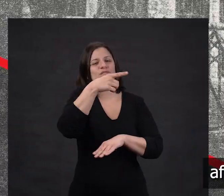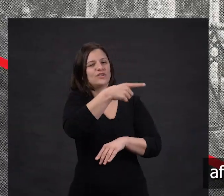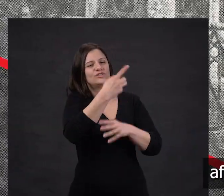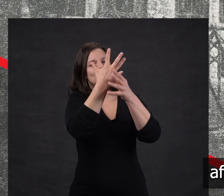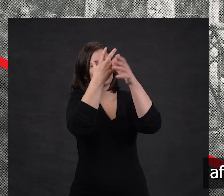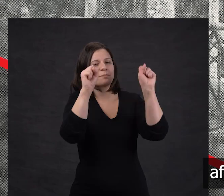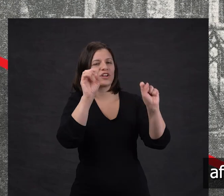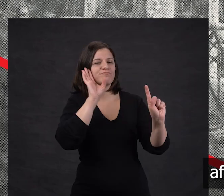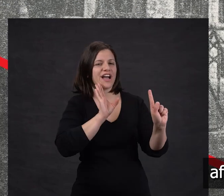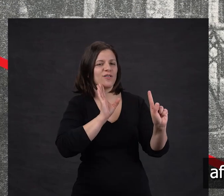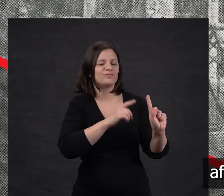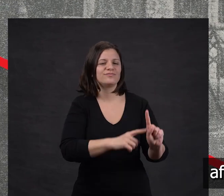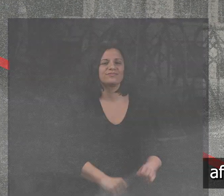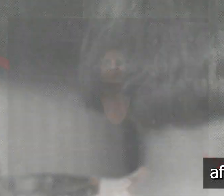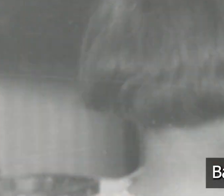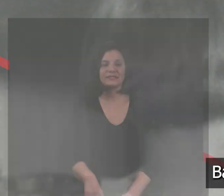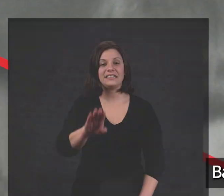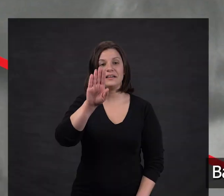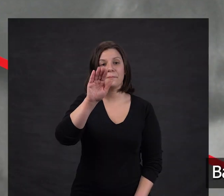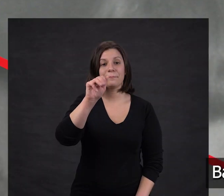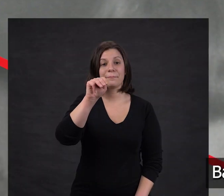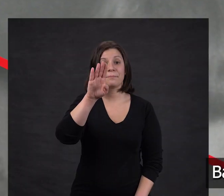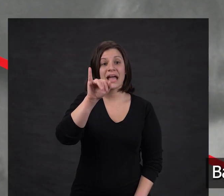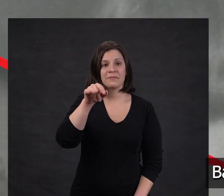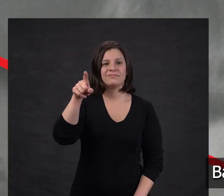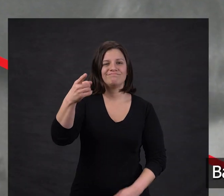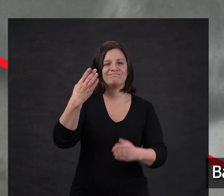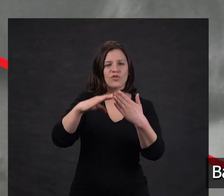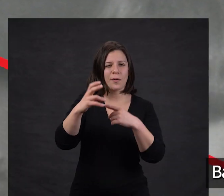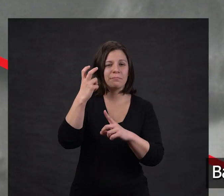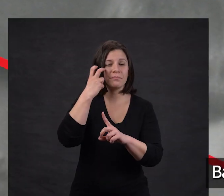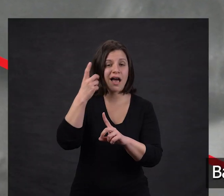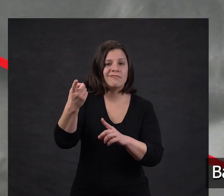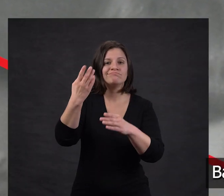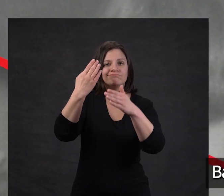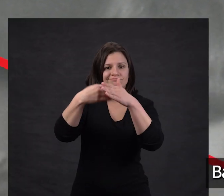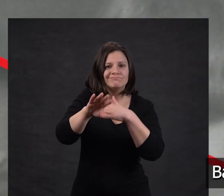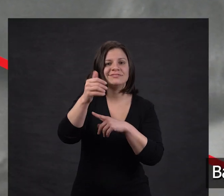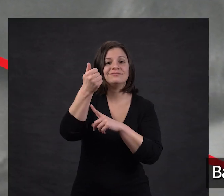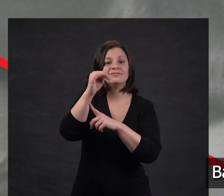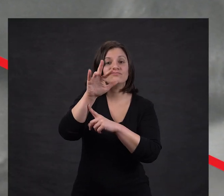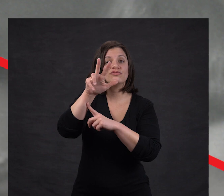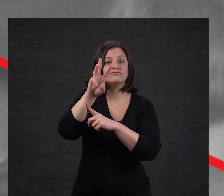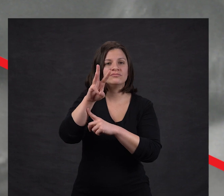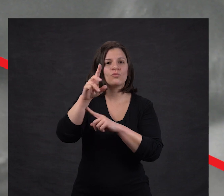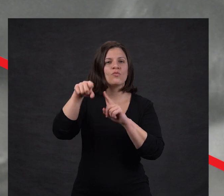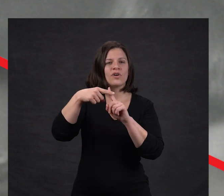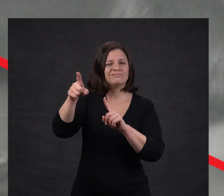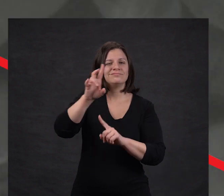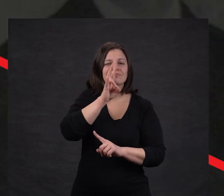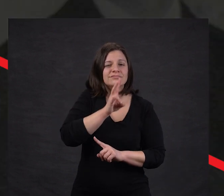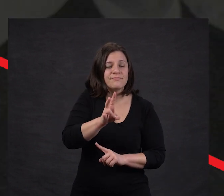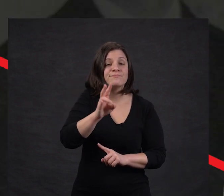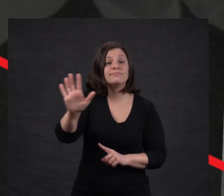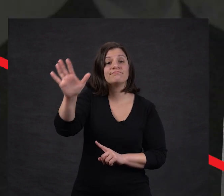Photos of Bambi, her parents, and excerpts from her book. Bambi, who was born blind, enrolled in 1936 when she was